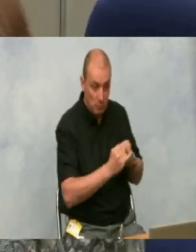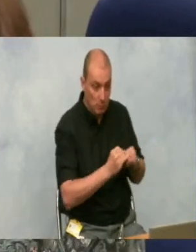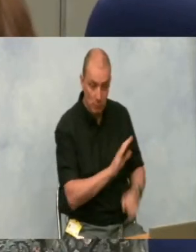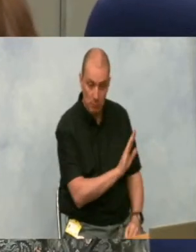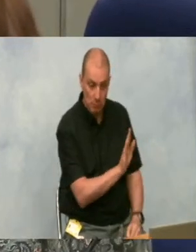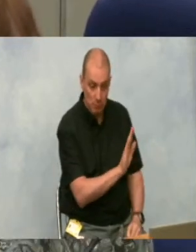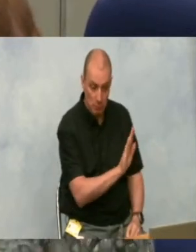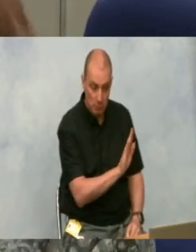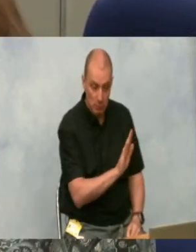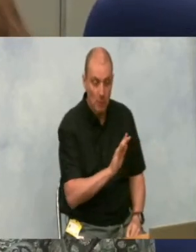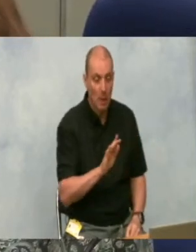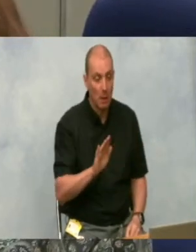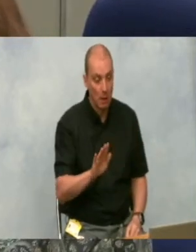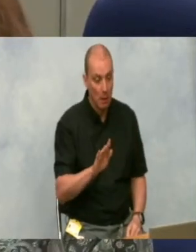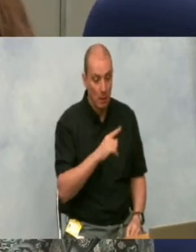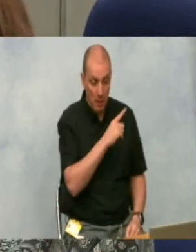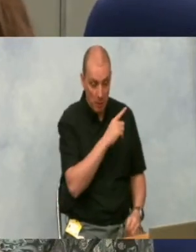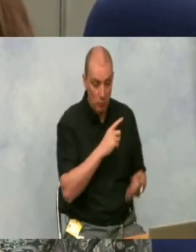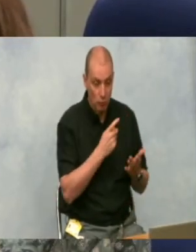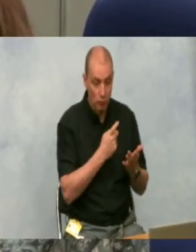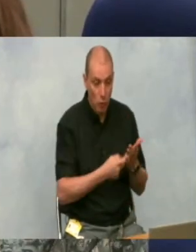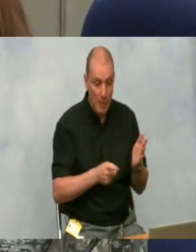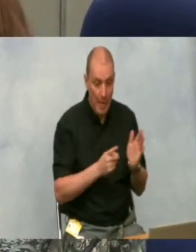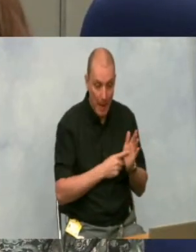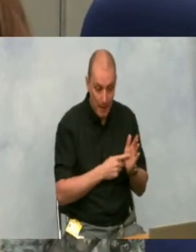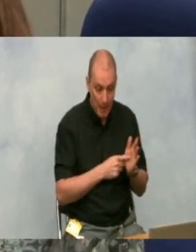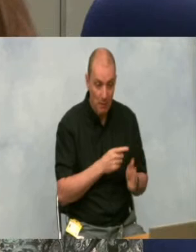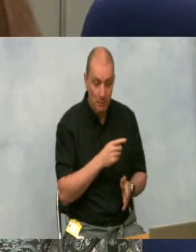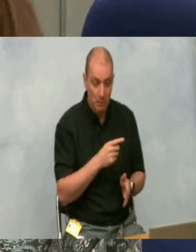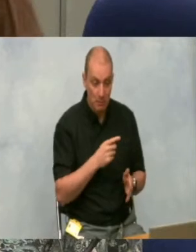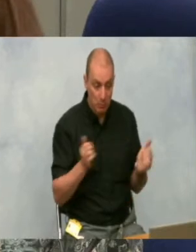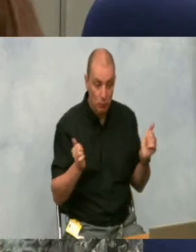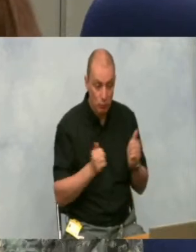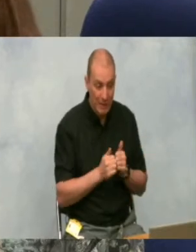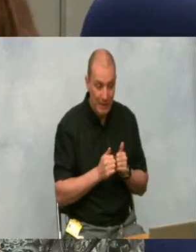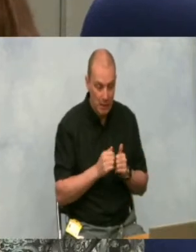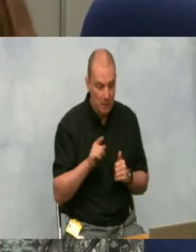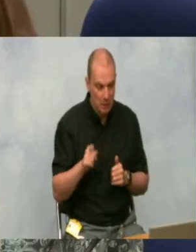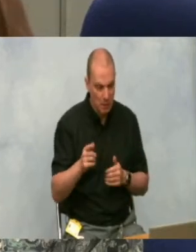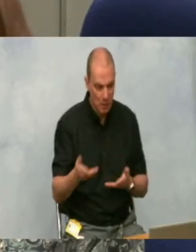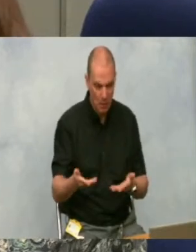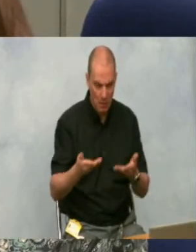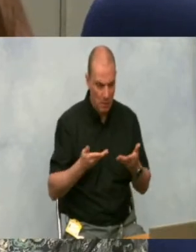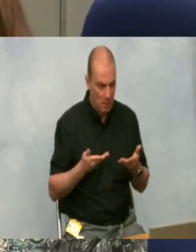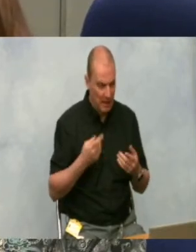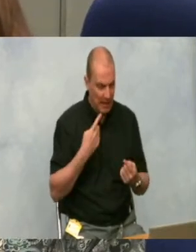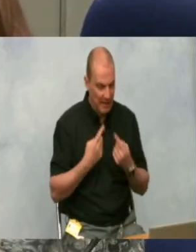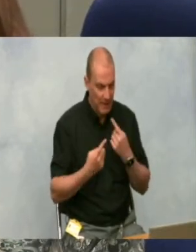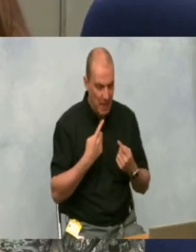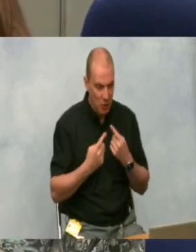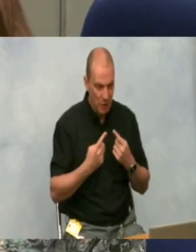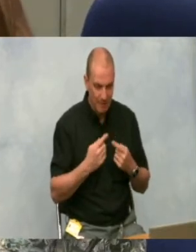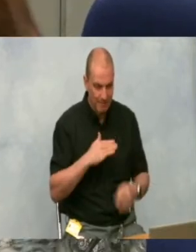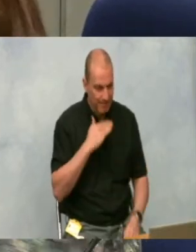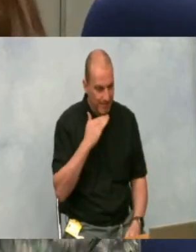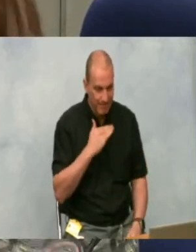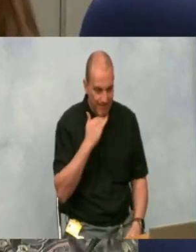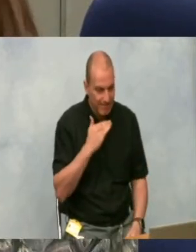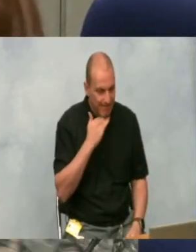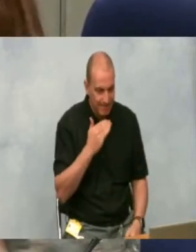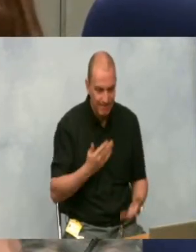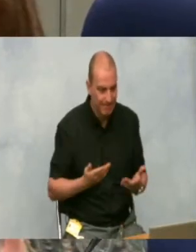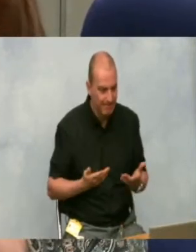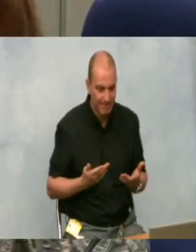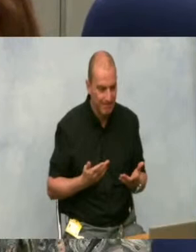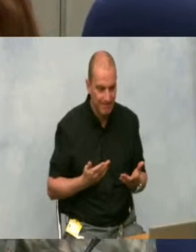feel that, as Ross Lambie said, we don't really have enough information, I think, or we didn't